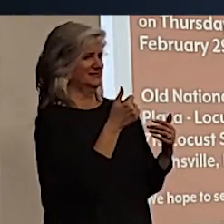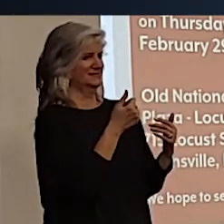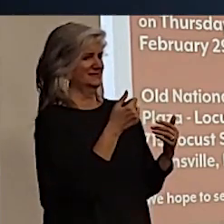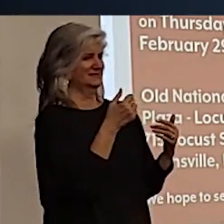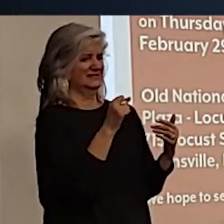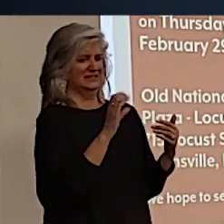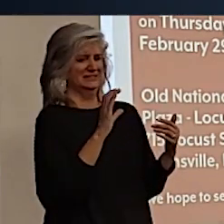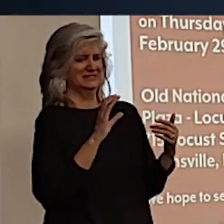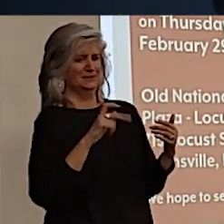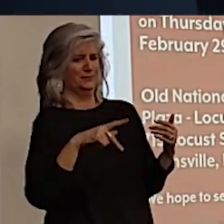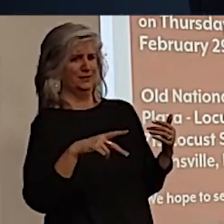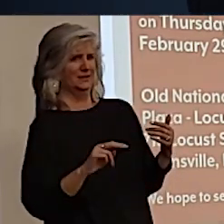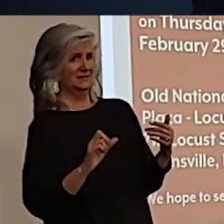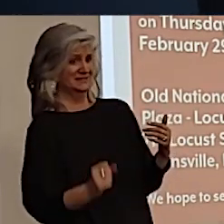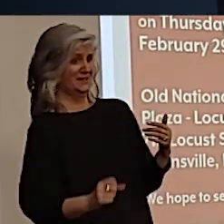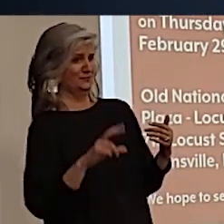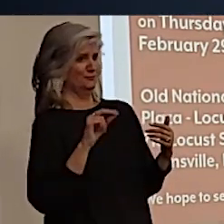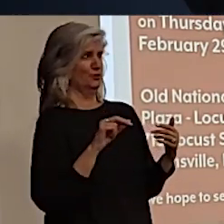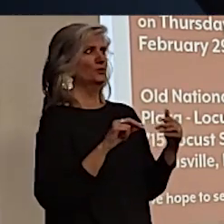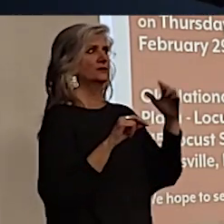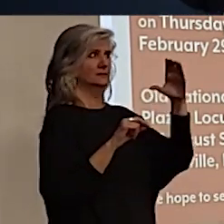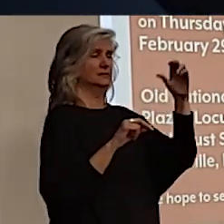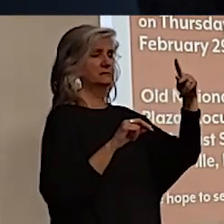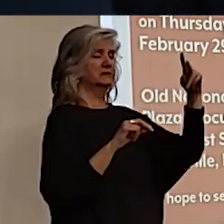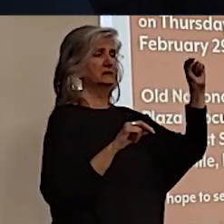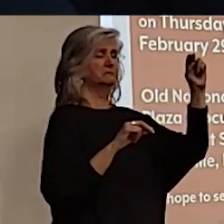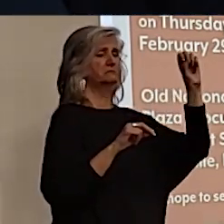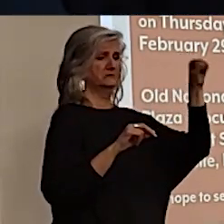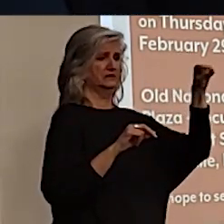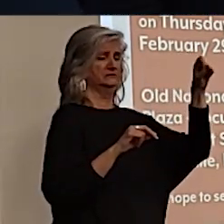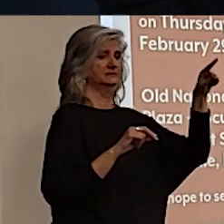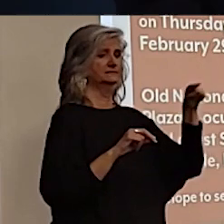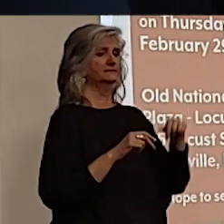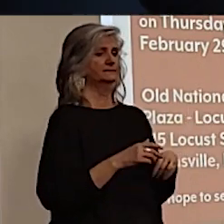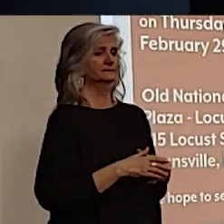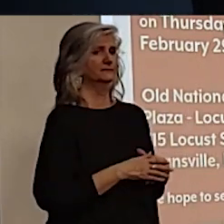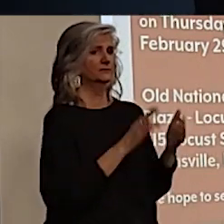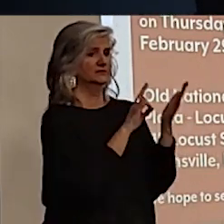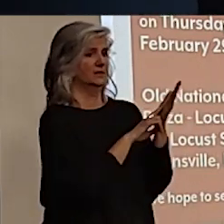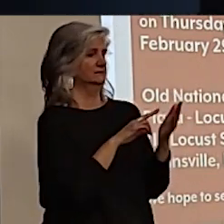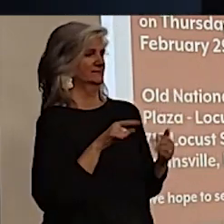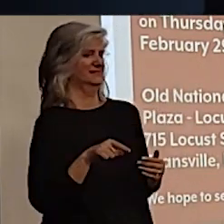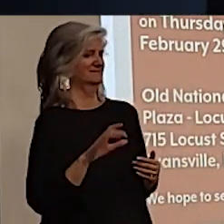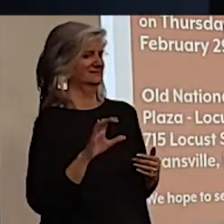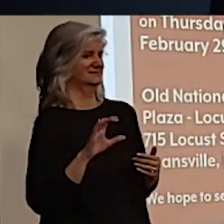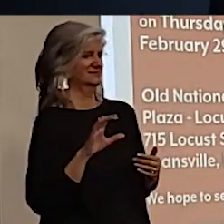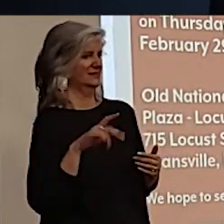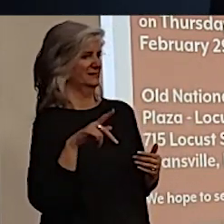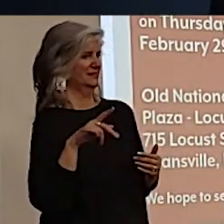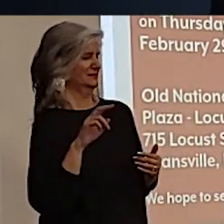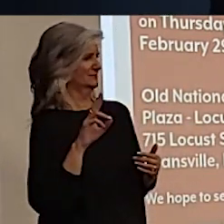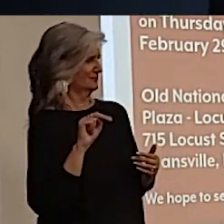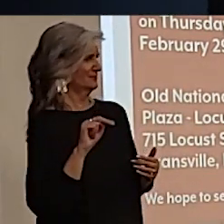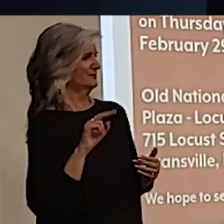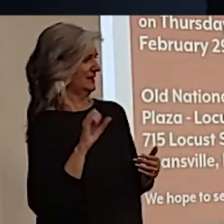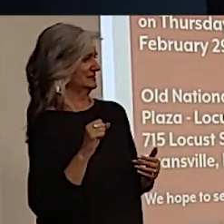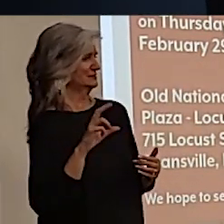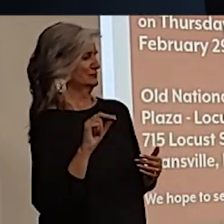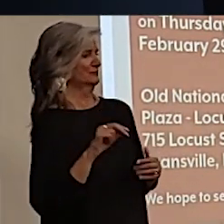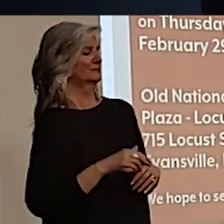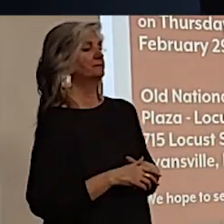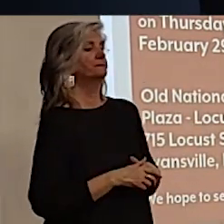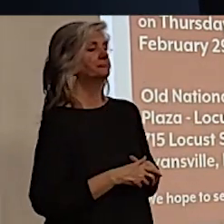sure, get a few things in there. So it comes down to that. What kind of rate increase can CAC